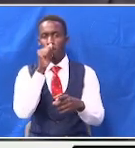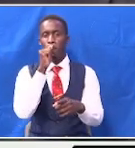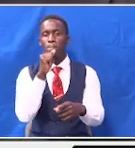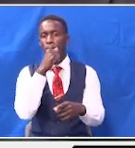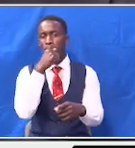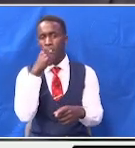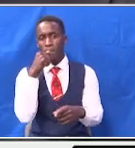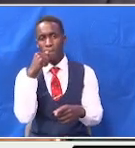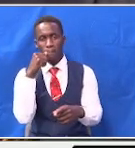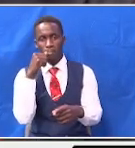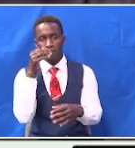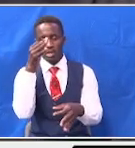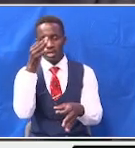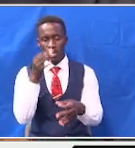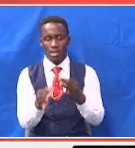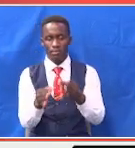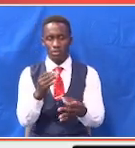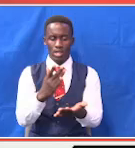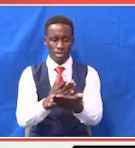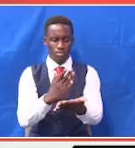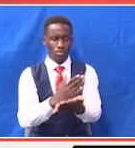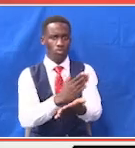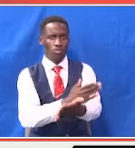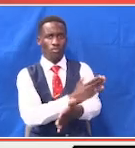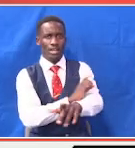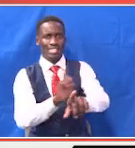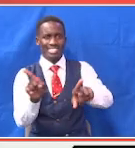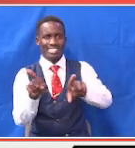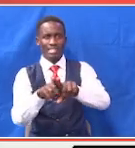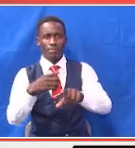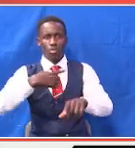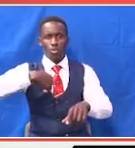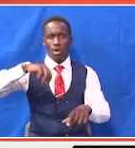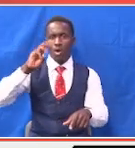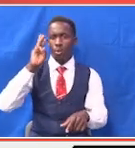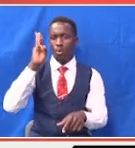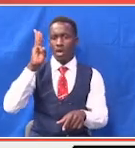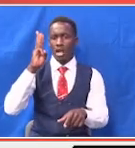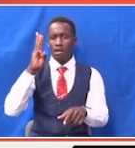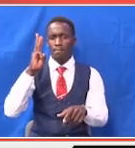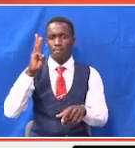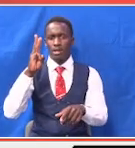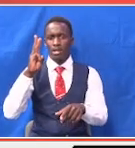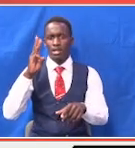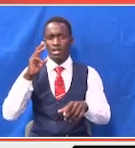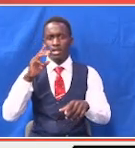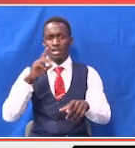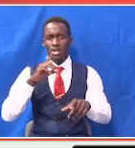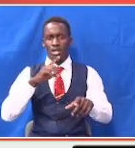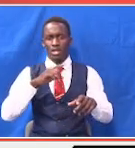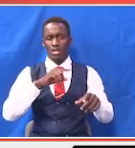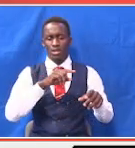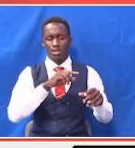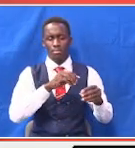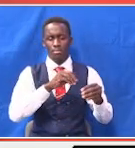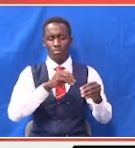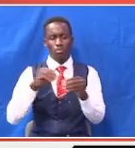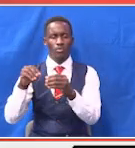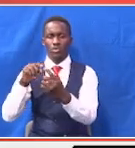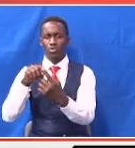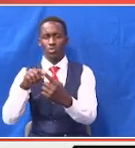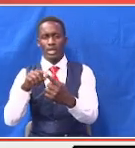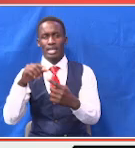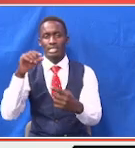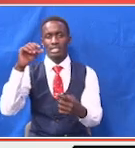sector, if we boost the private sector, okay, we will be toward where Singapore is, and where